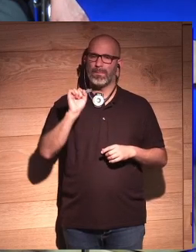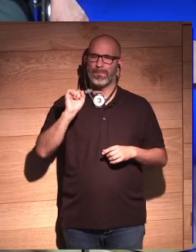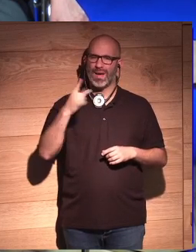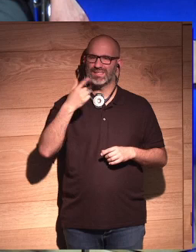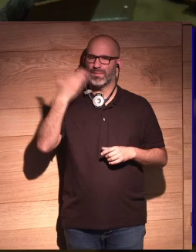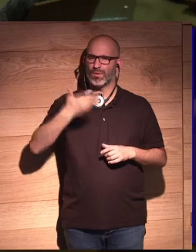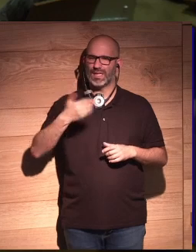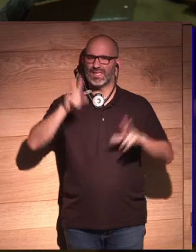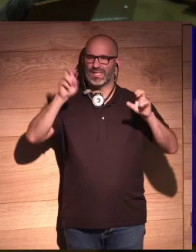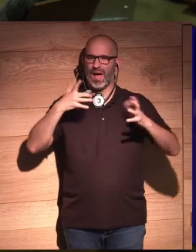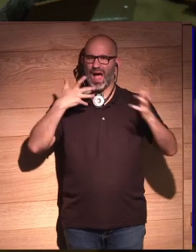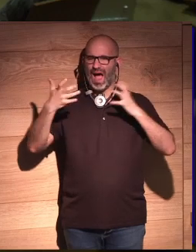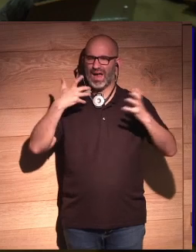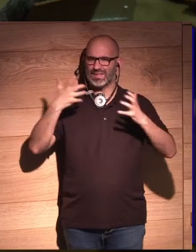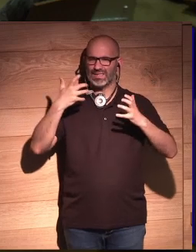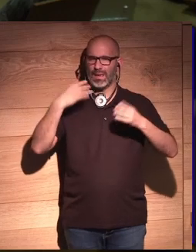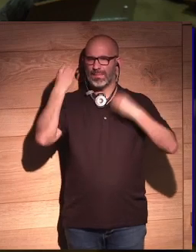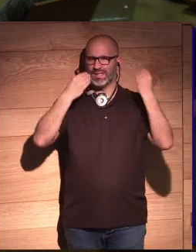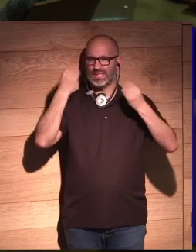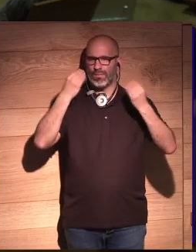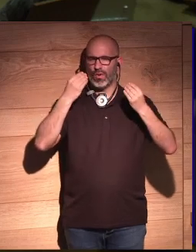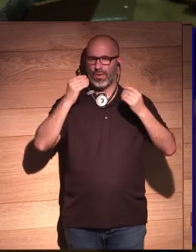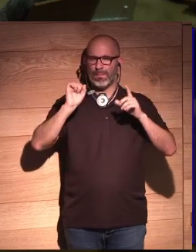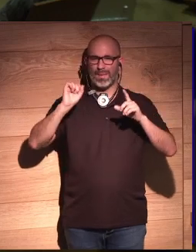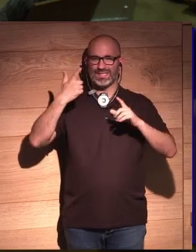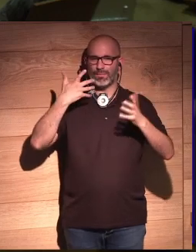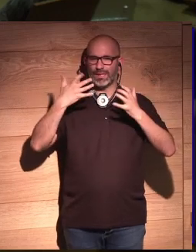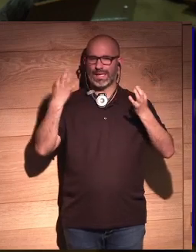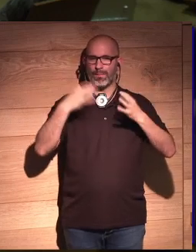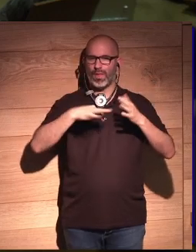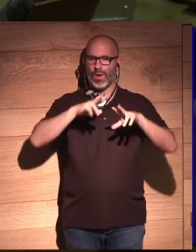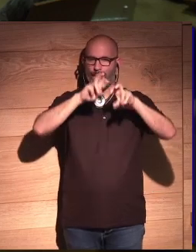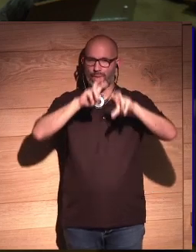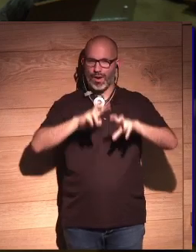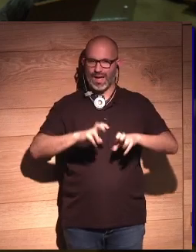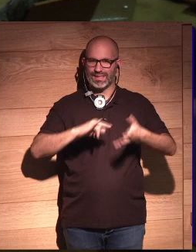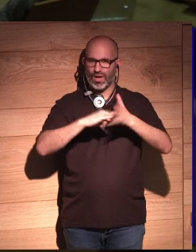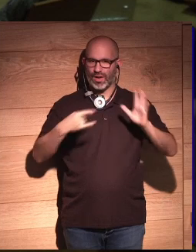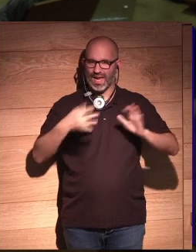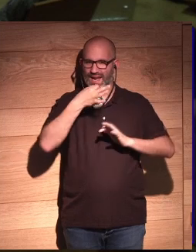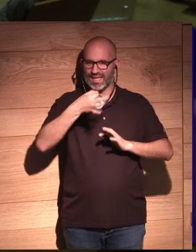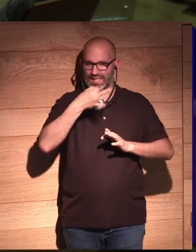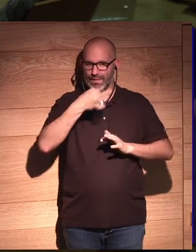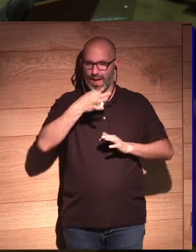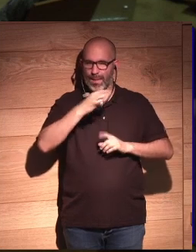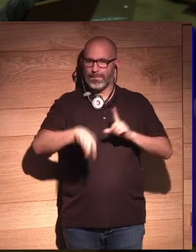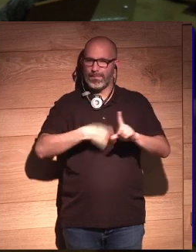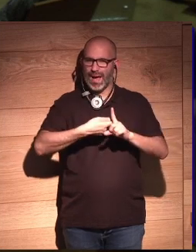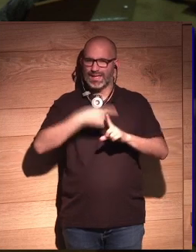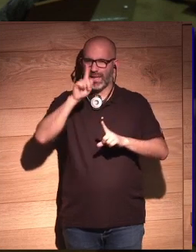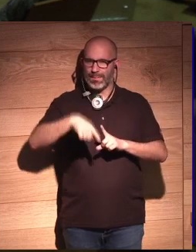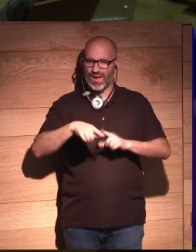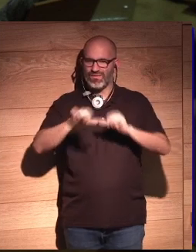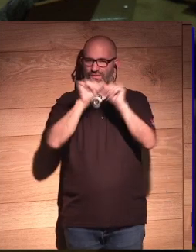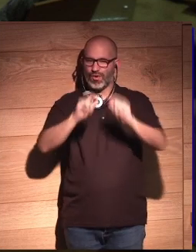not only the fact that we get to explore technology or even narratives, but the fact or the effect that those narratives are